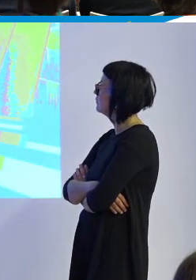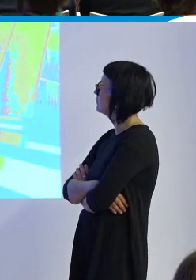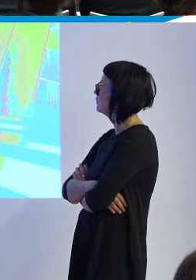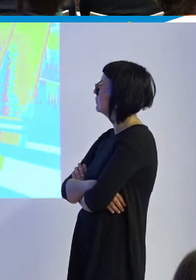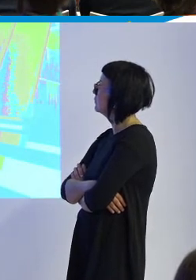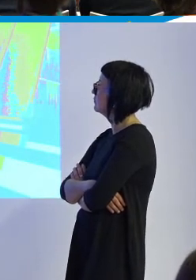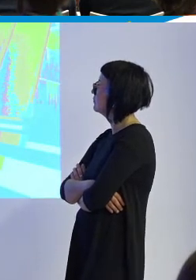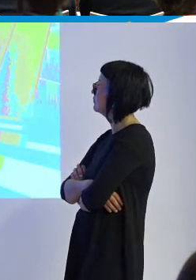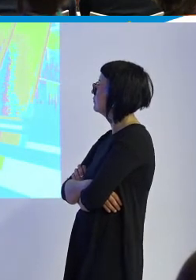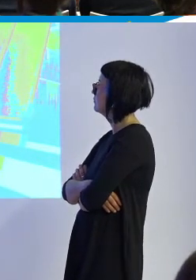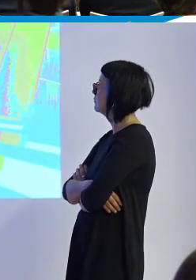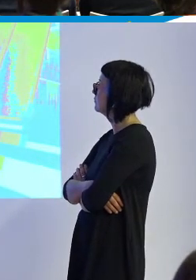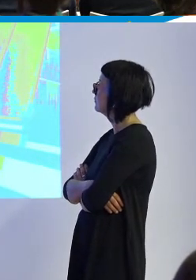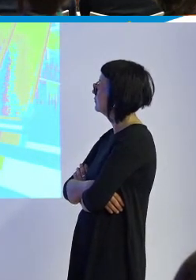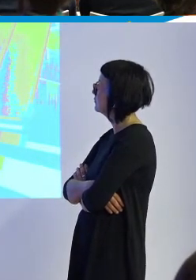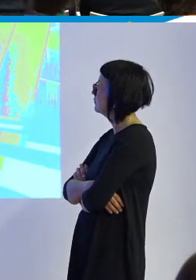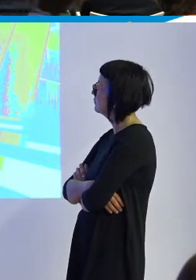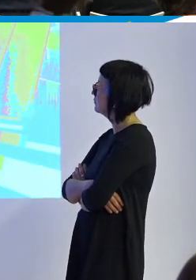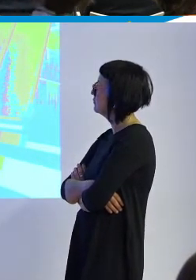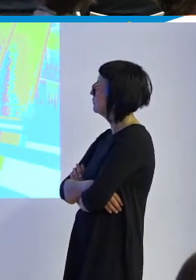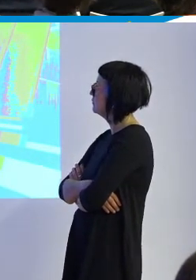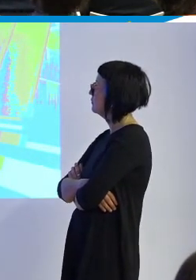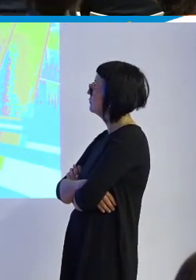technology was formed to advance this project